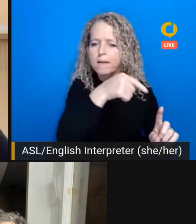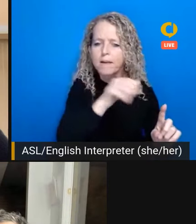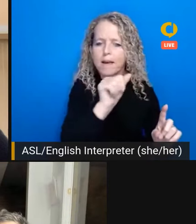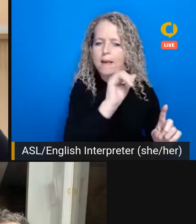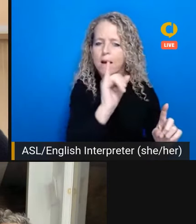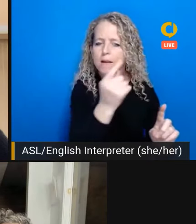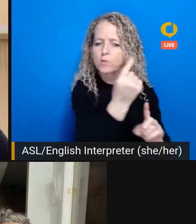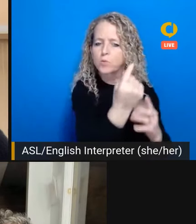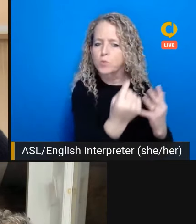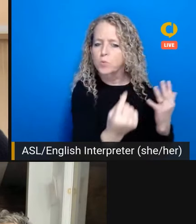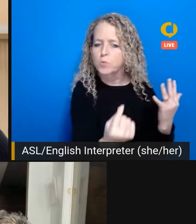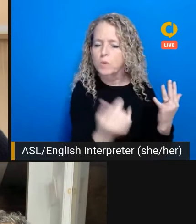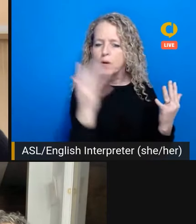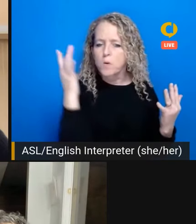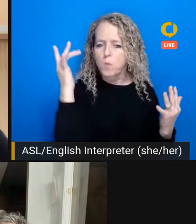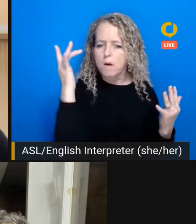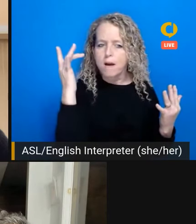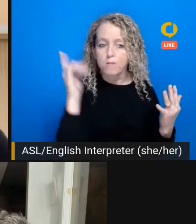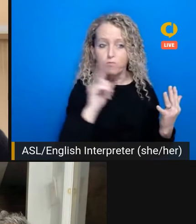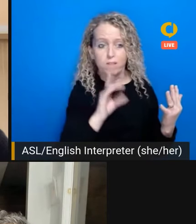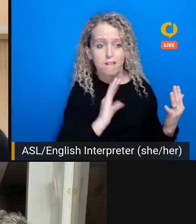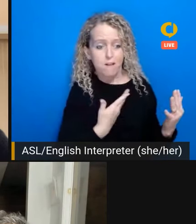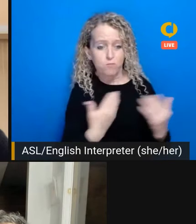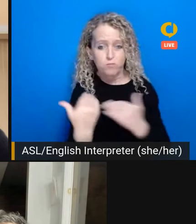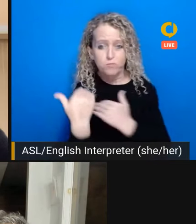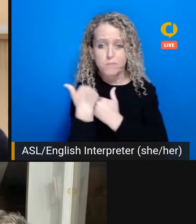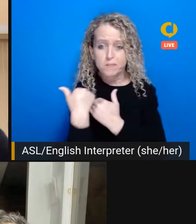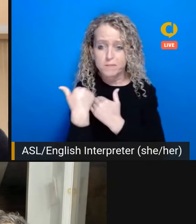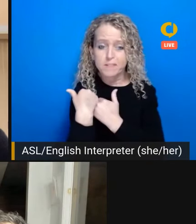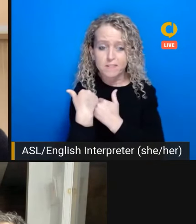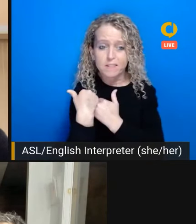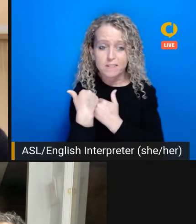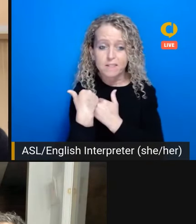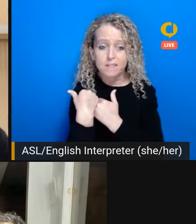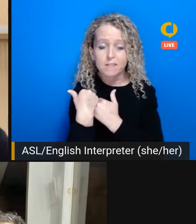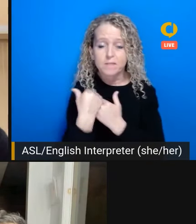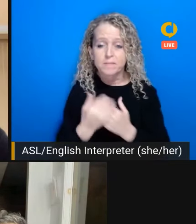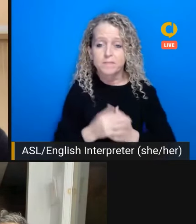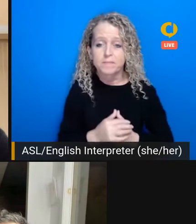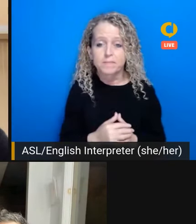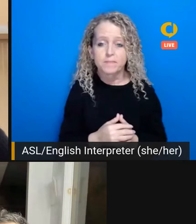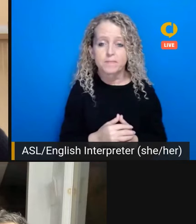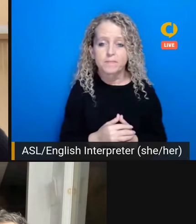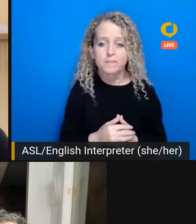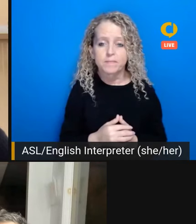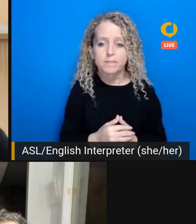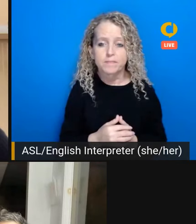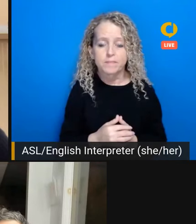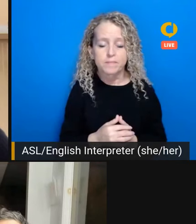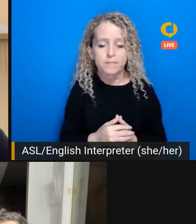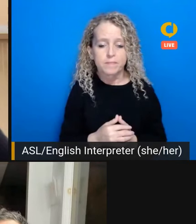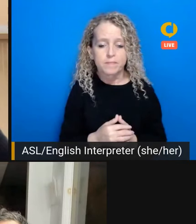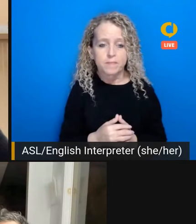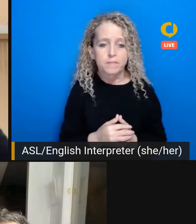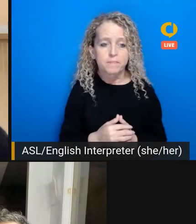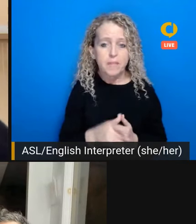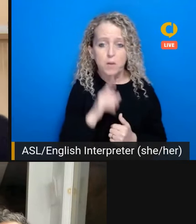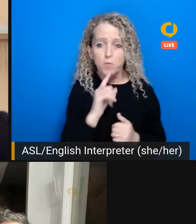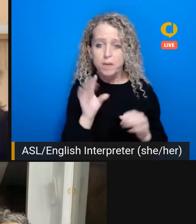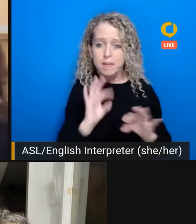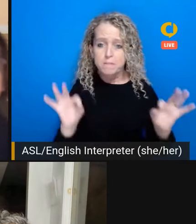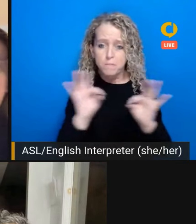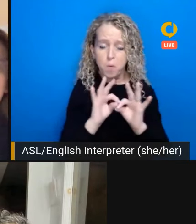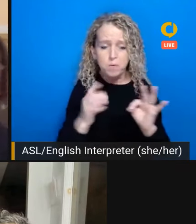our responsibility as citizens to ensure that, you know, that we're not loosing the